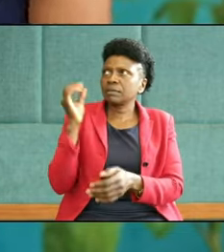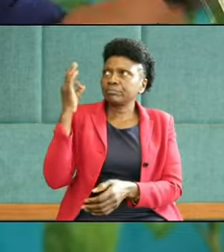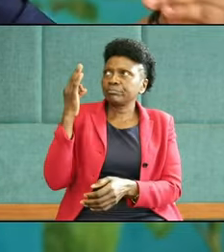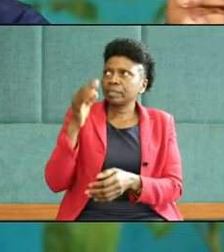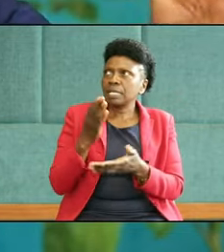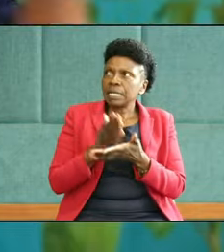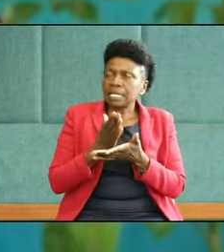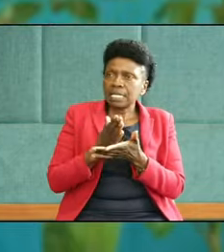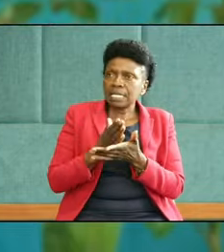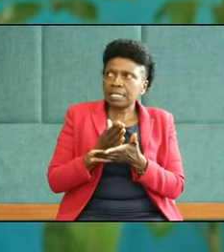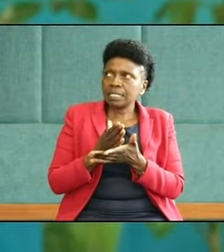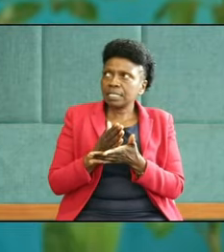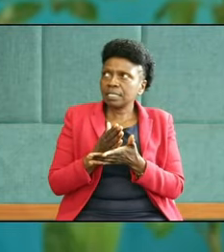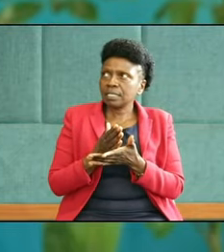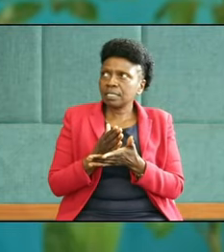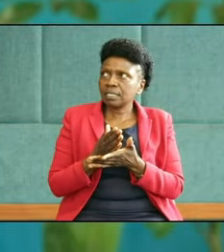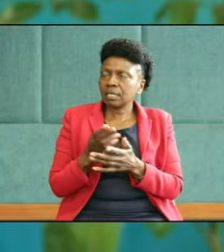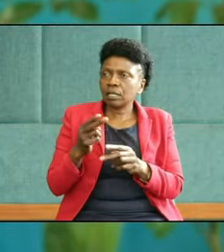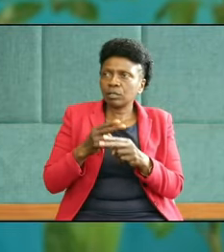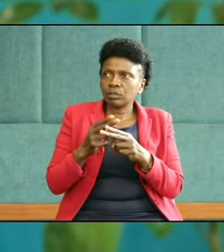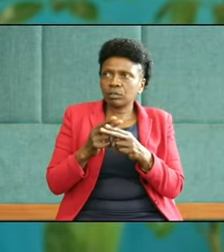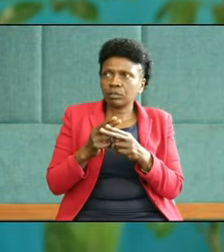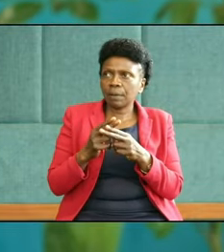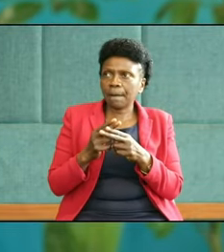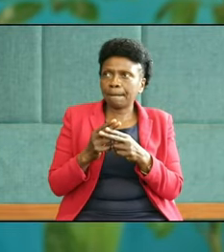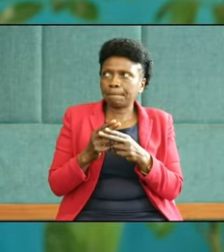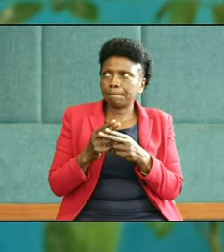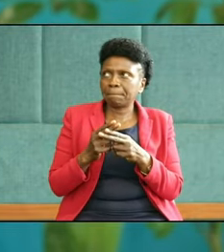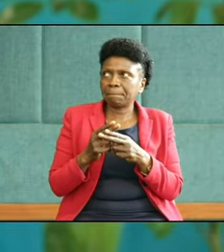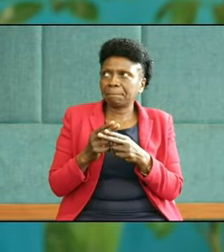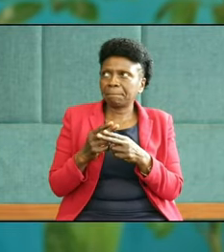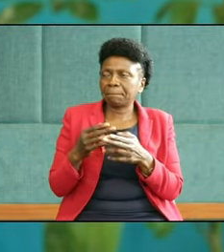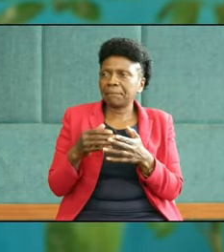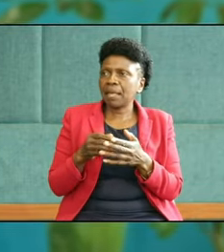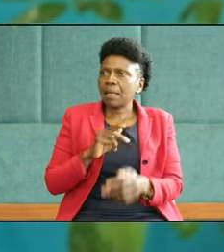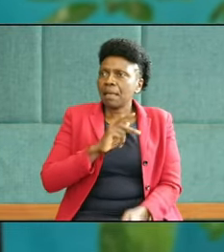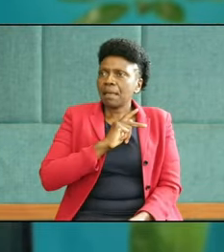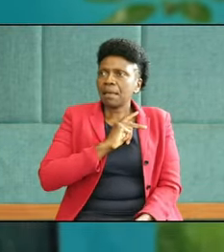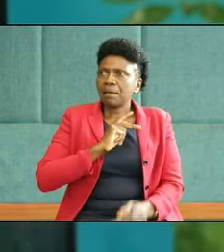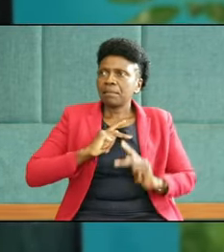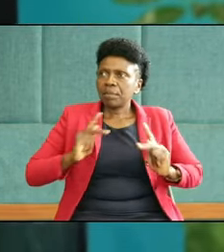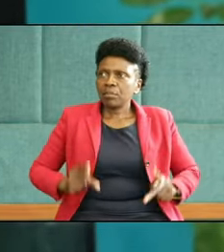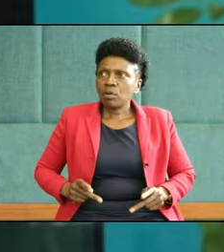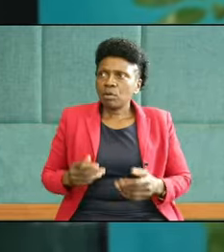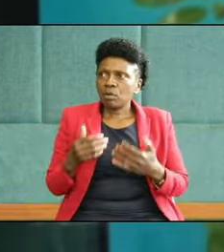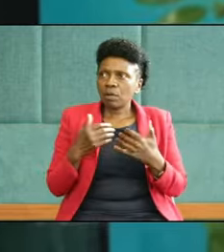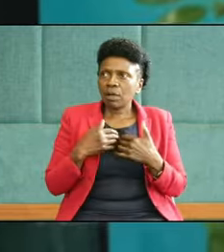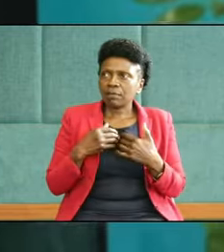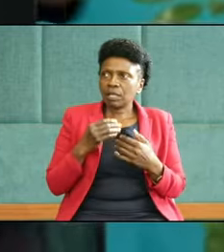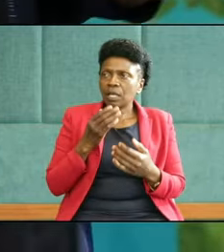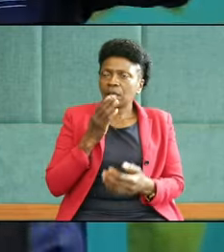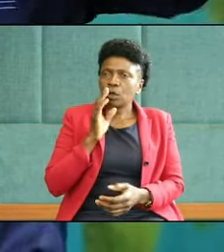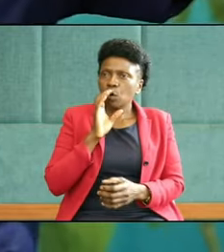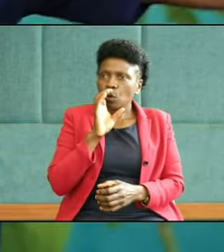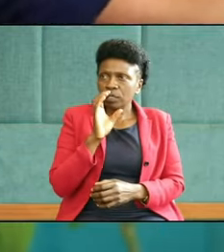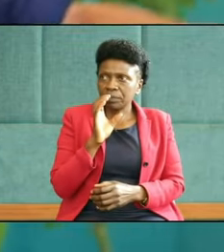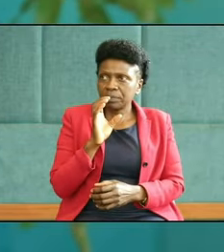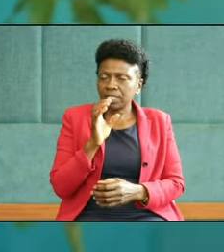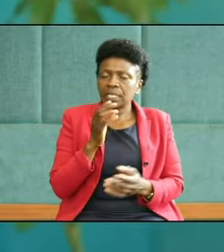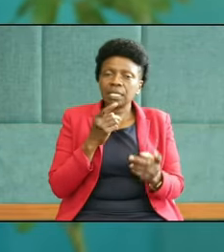soon choose the slavery path of feebles. People will like pastors, preachers that are going to tell them stories. We